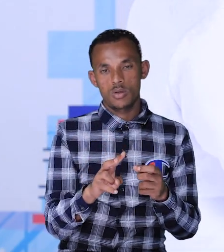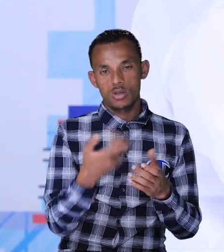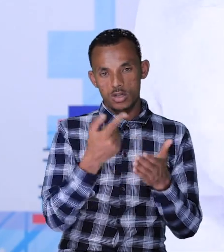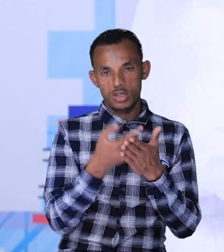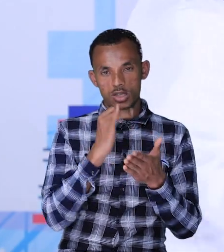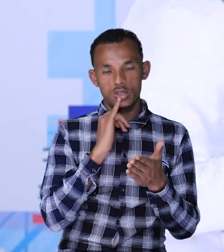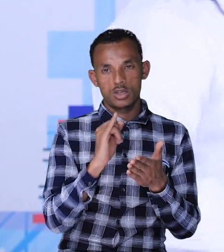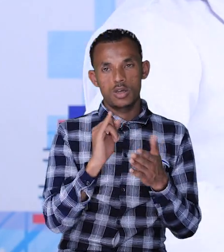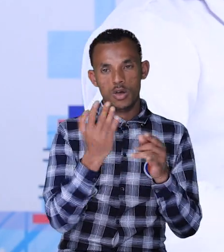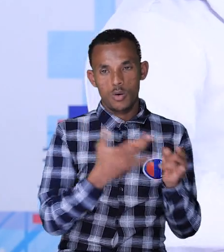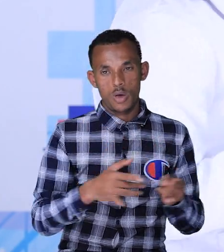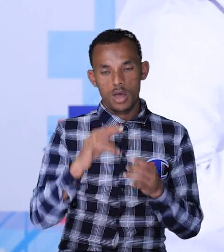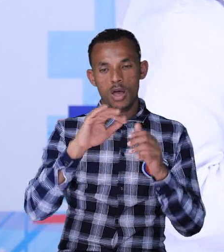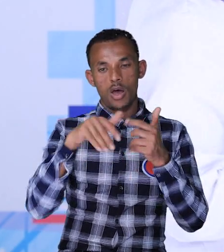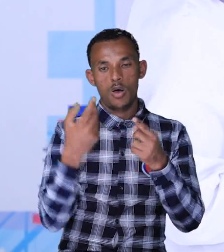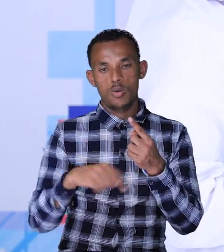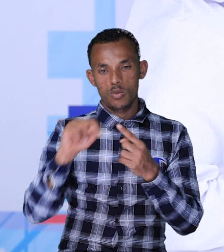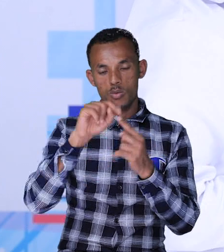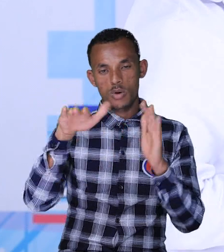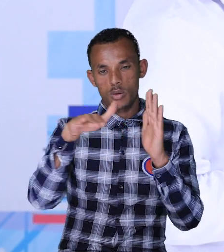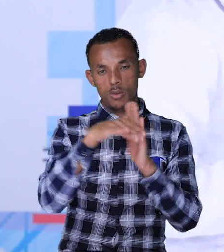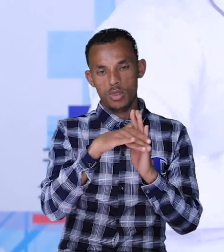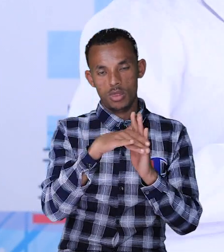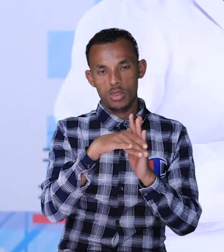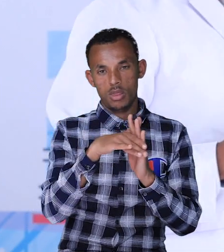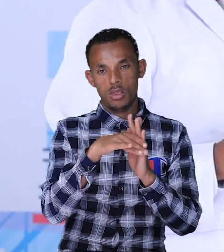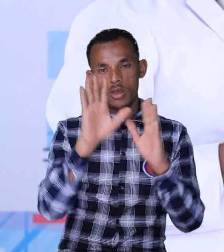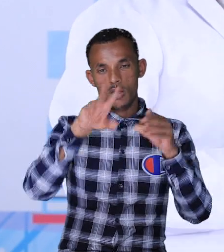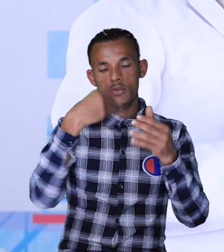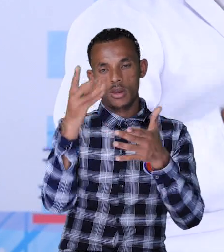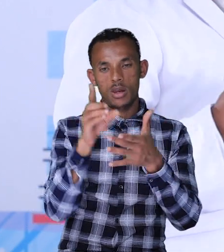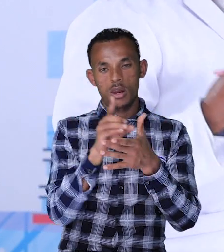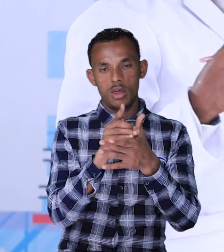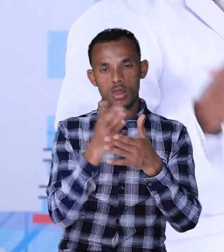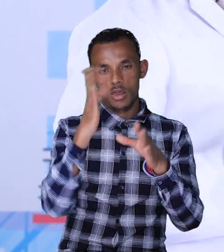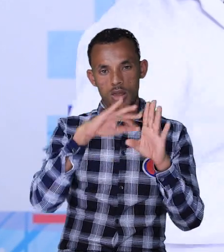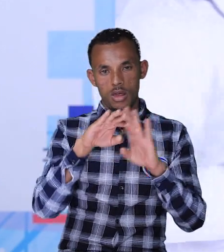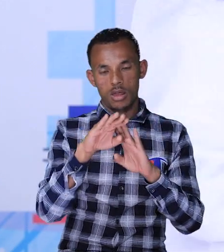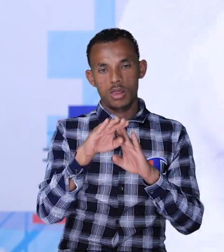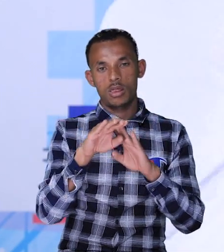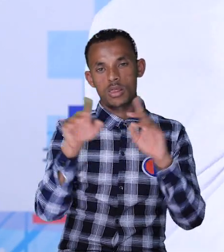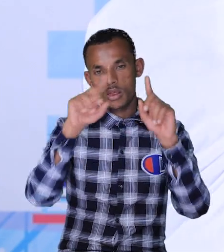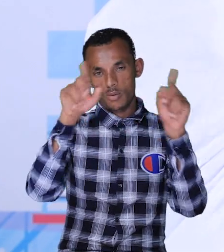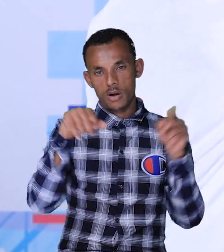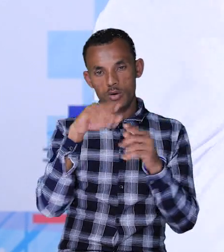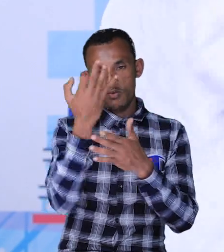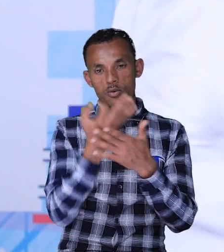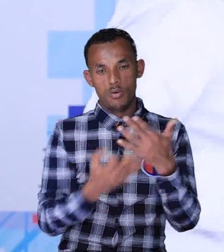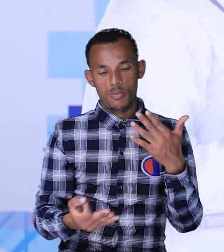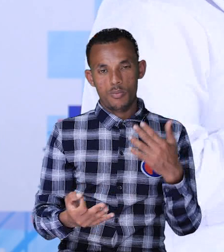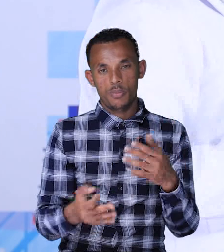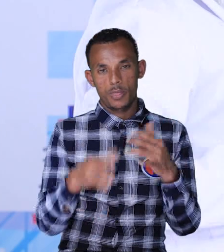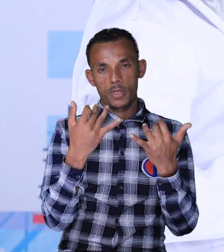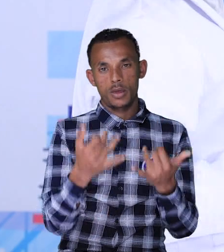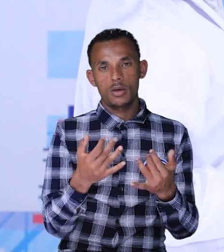this is the way how to represent a given data in tabular form.